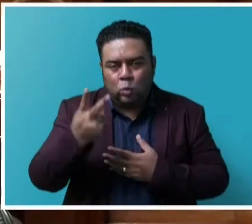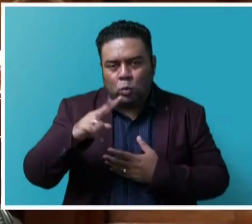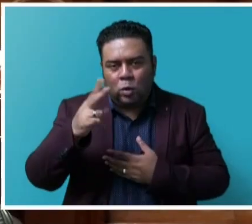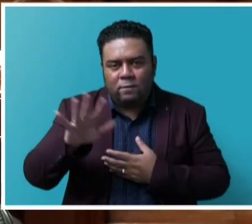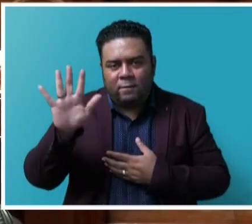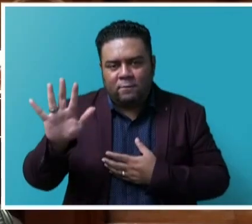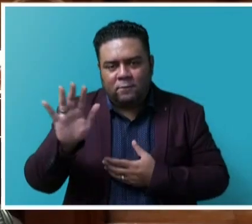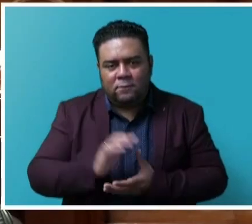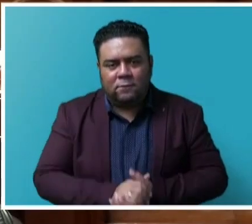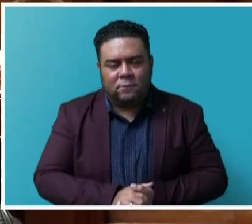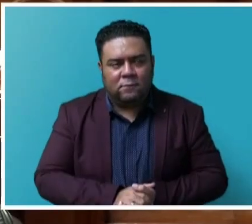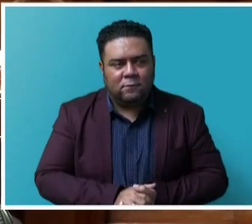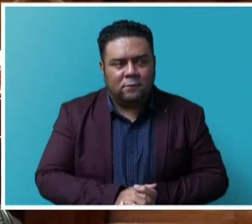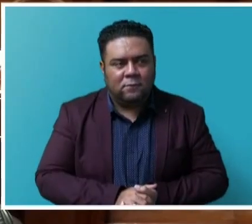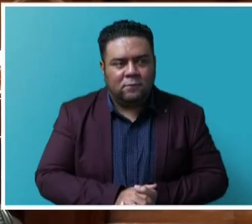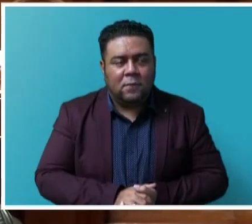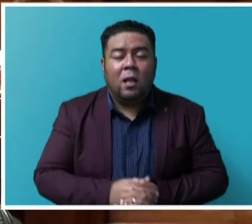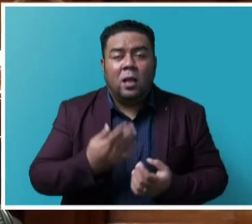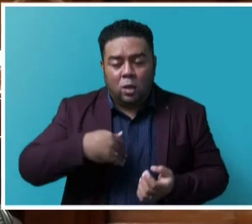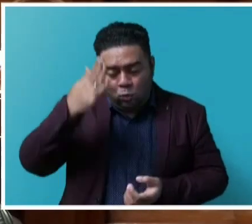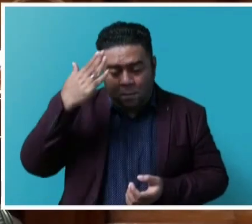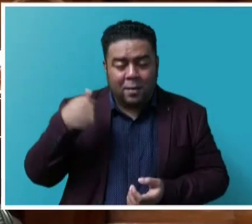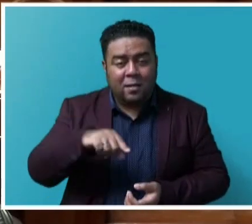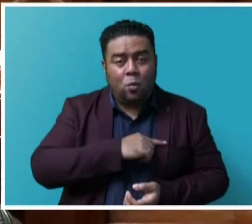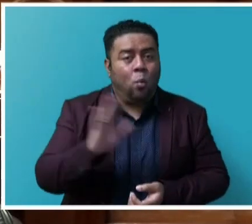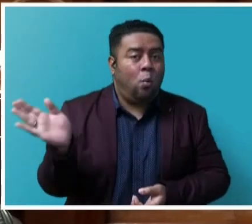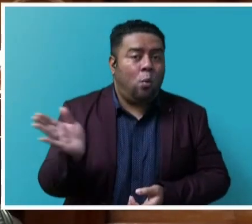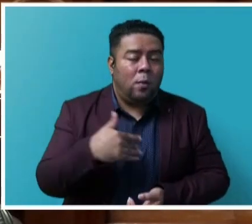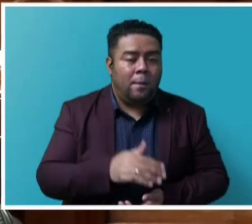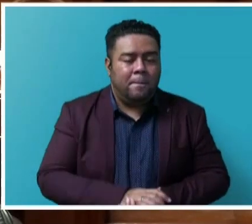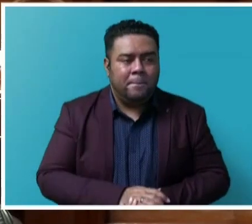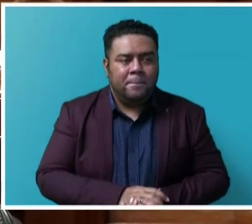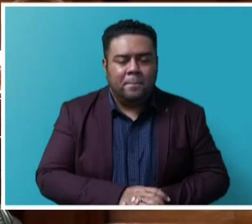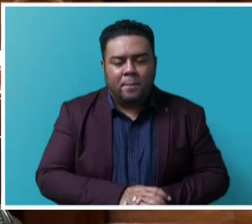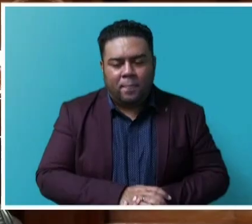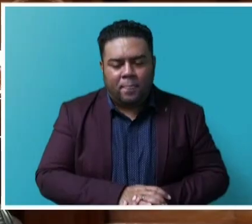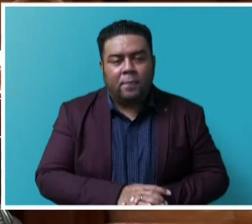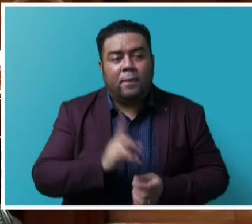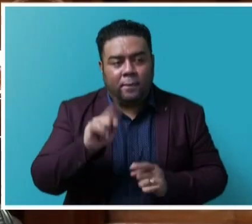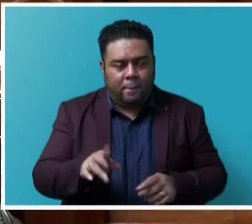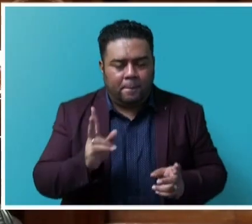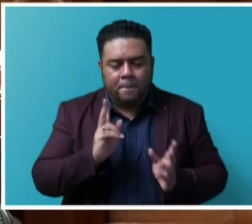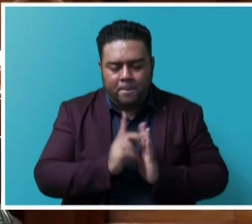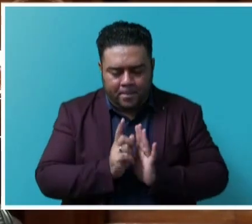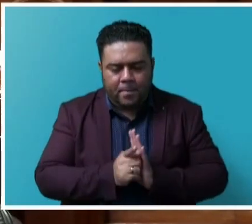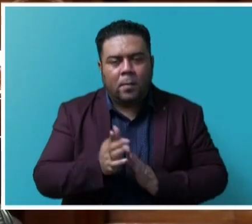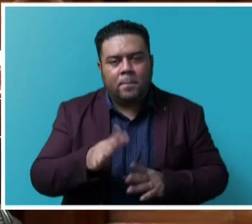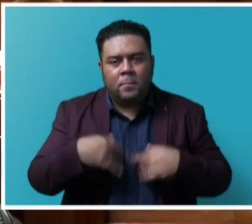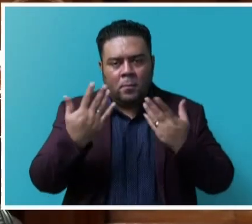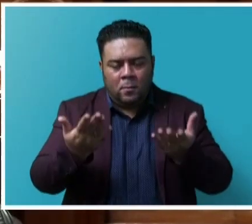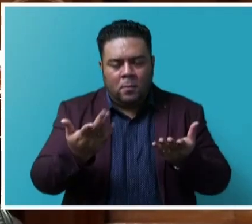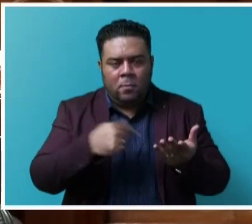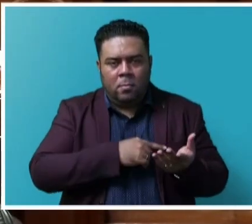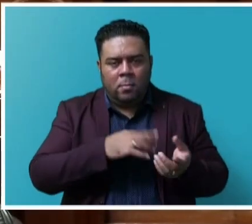2025. He reminded us all that this moment also provides us an